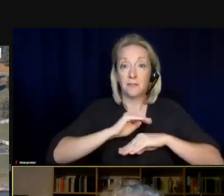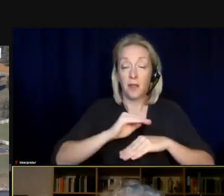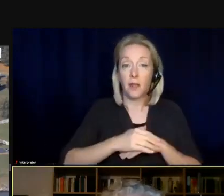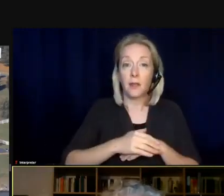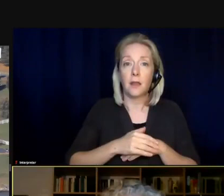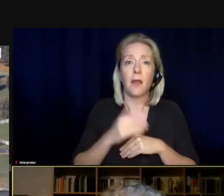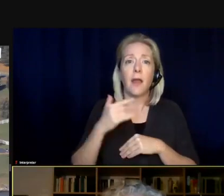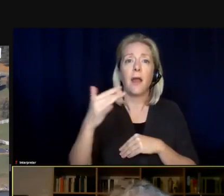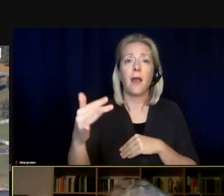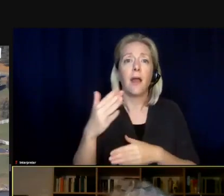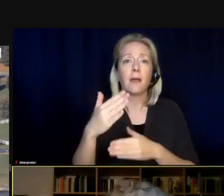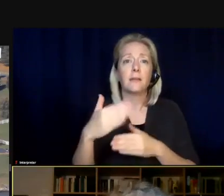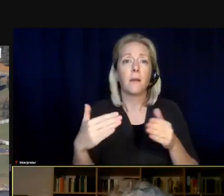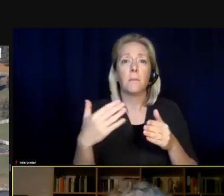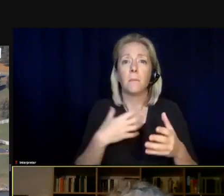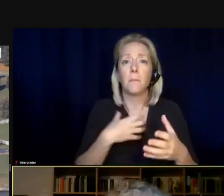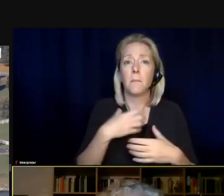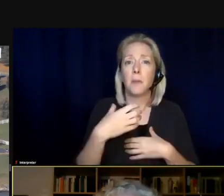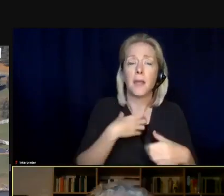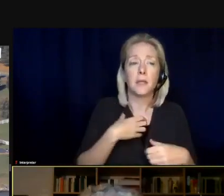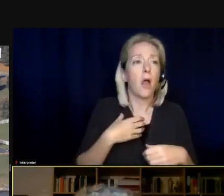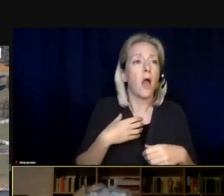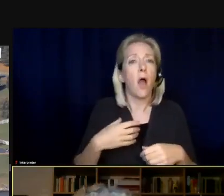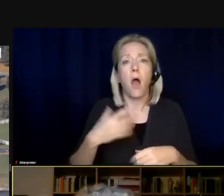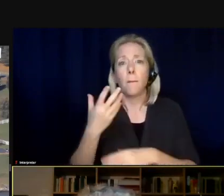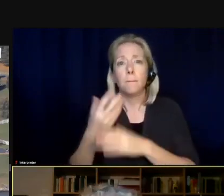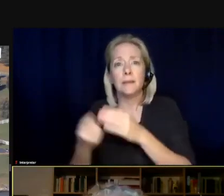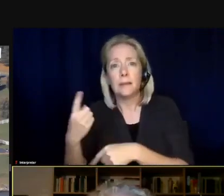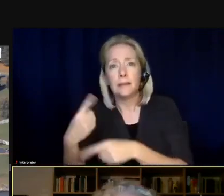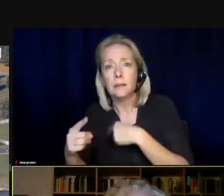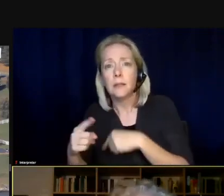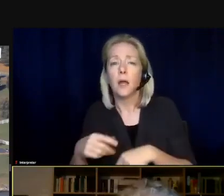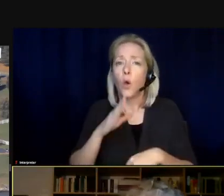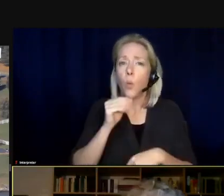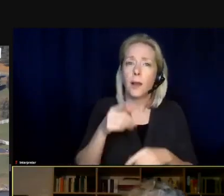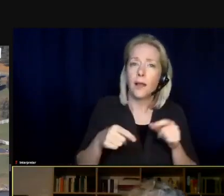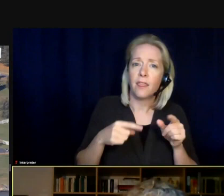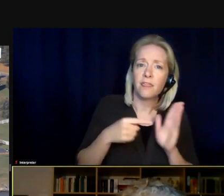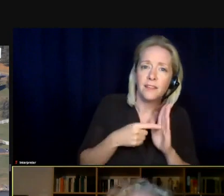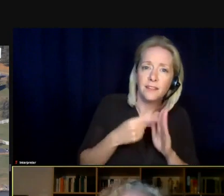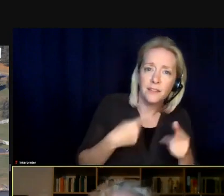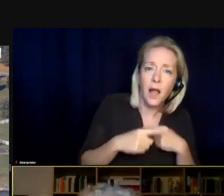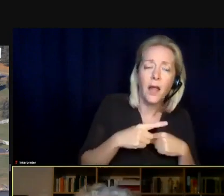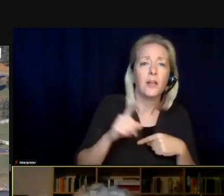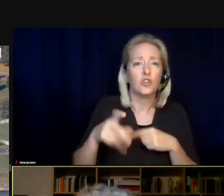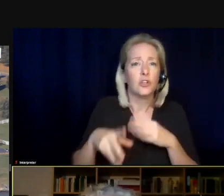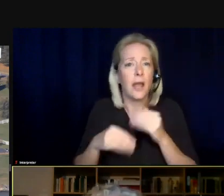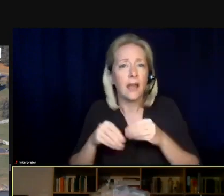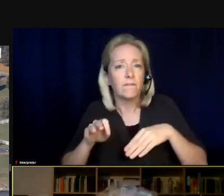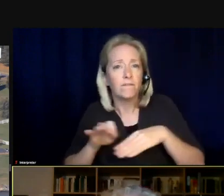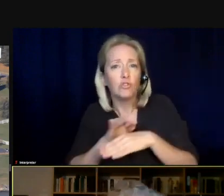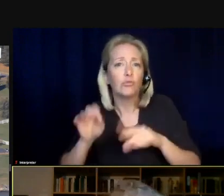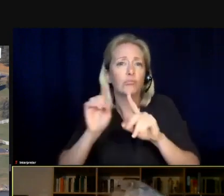getting complaints. Well, why don't you have this sign? Or why don't you have that sign? Well, why can't you add this function? Why can't you add that